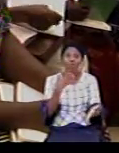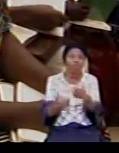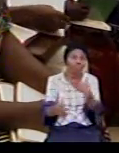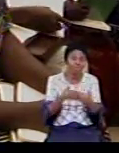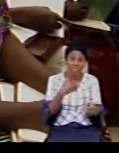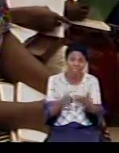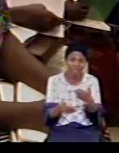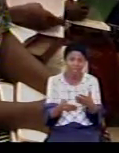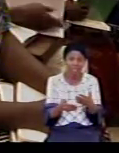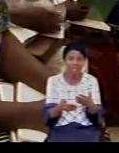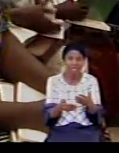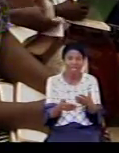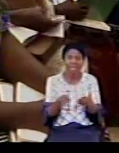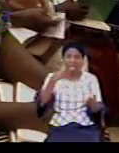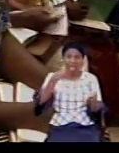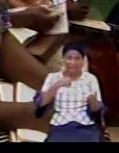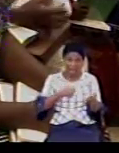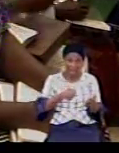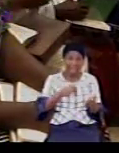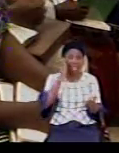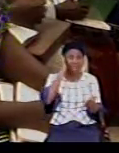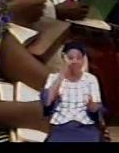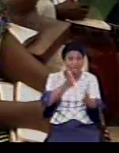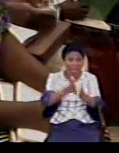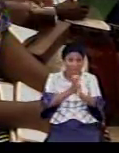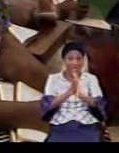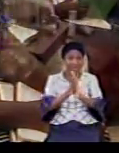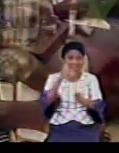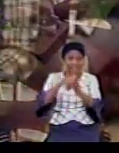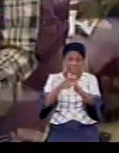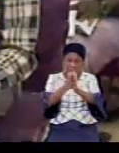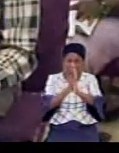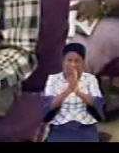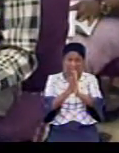whatsoever I will ask in prayer,